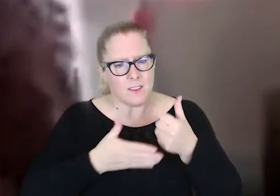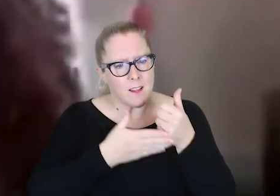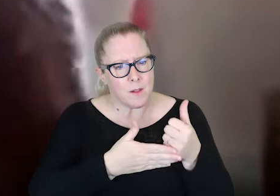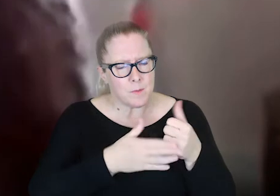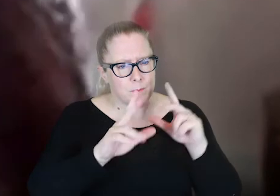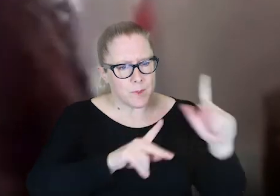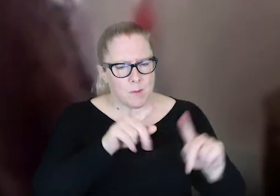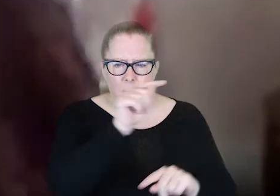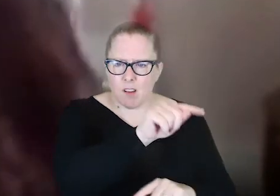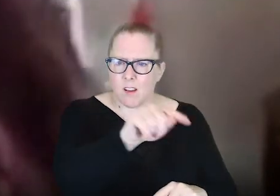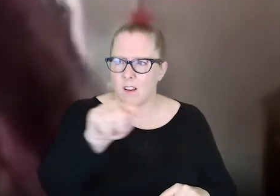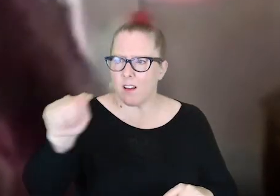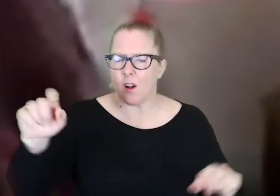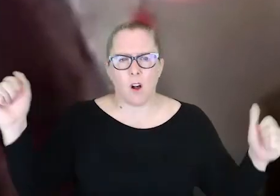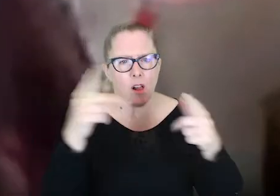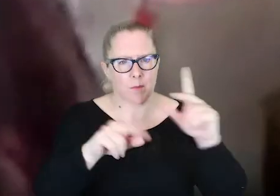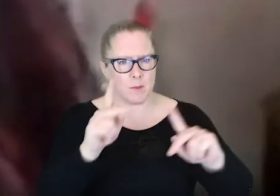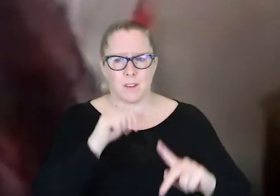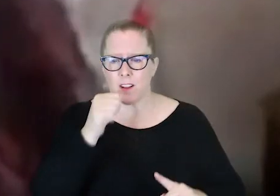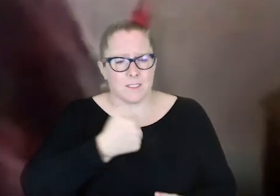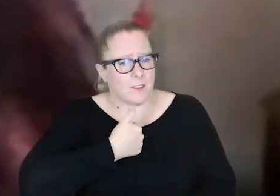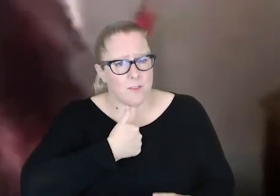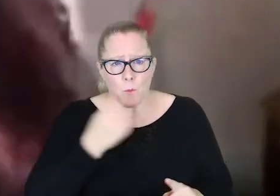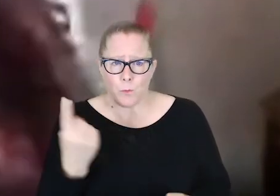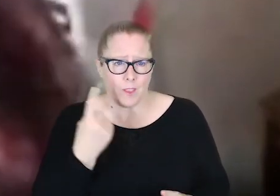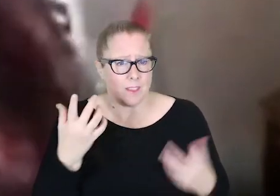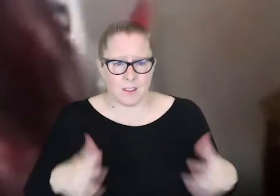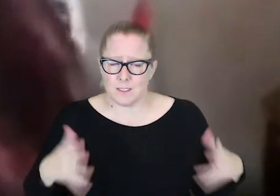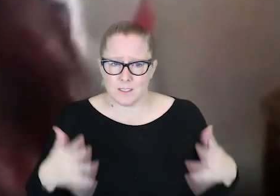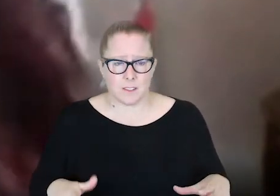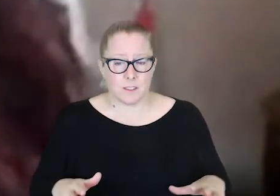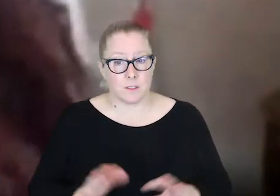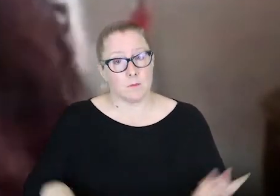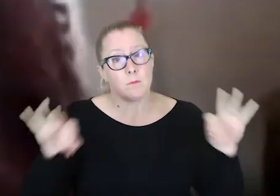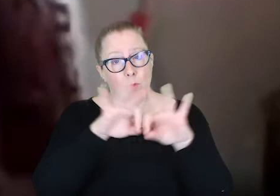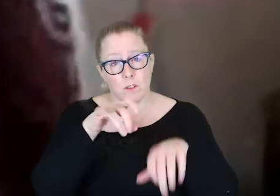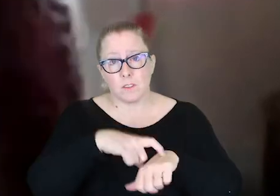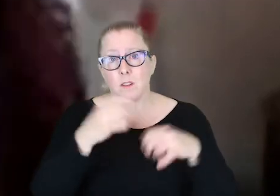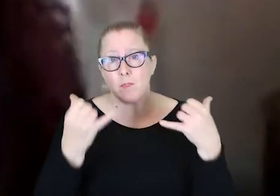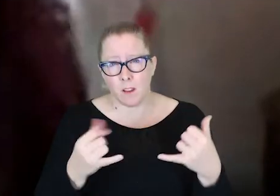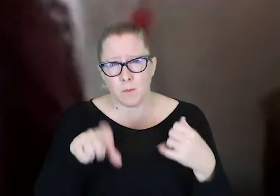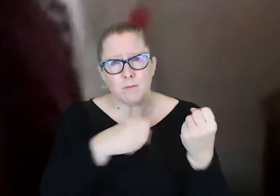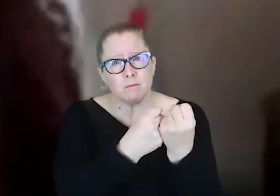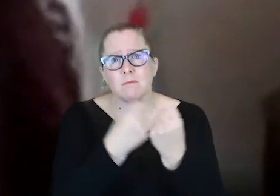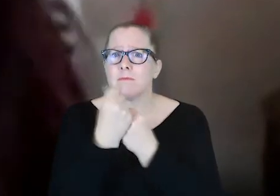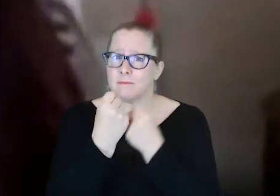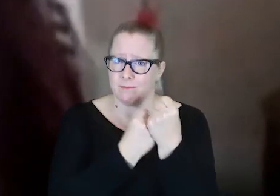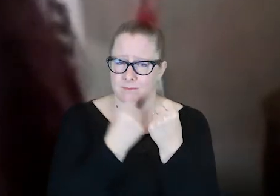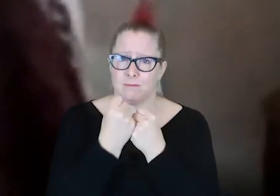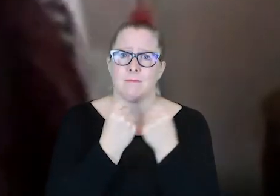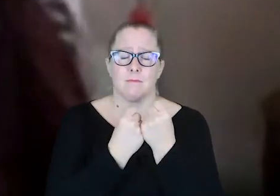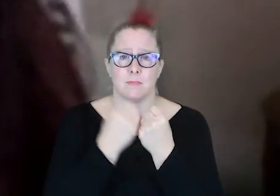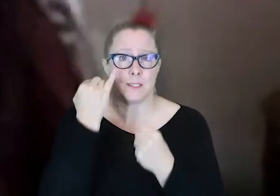diversified life, and try to create opportunities not only for yourself but for all. because this is